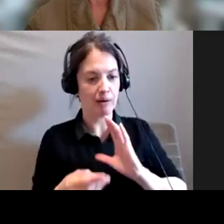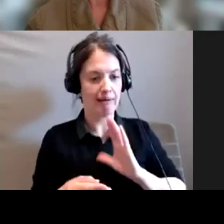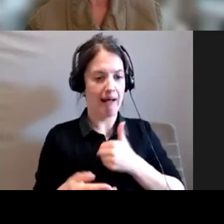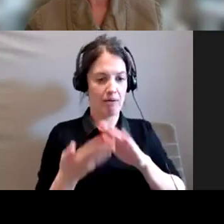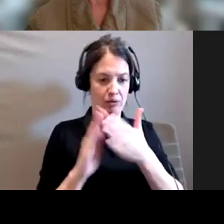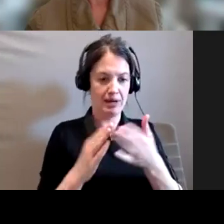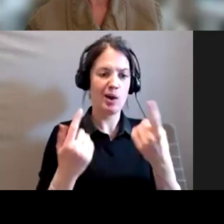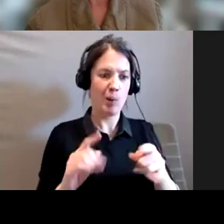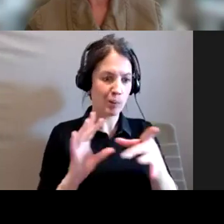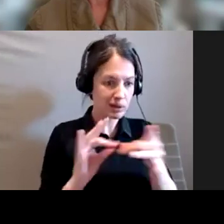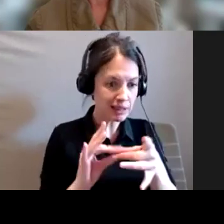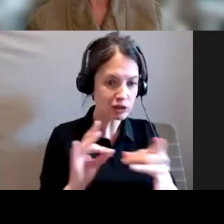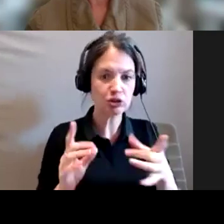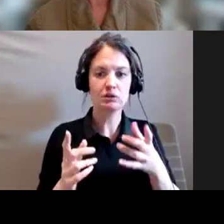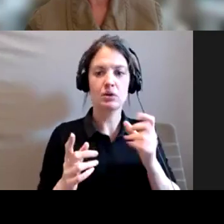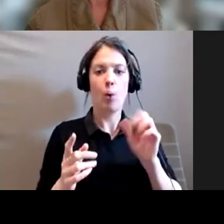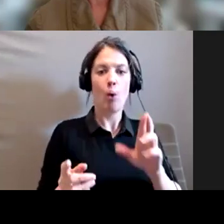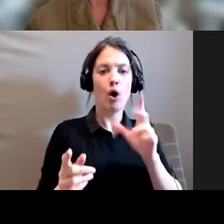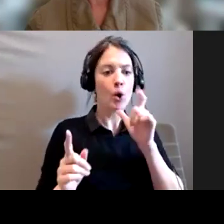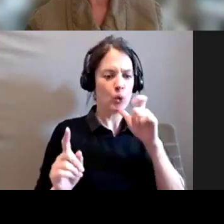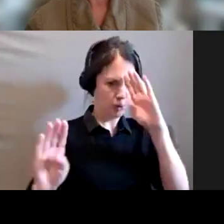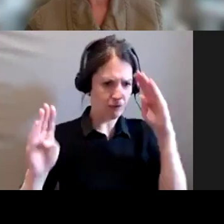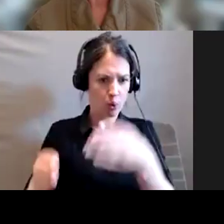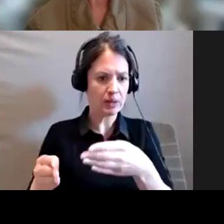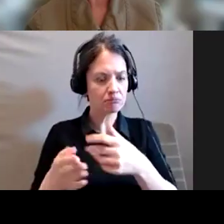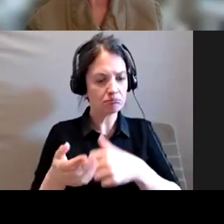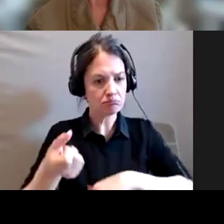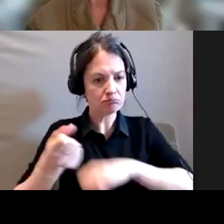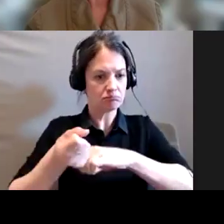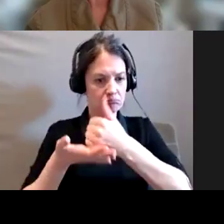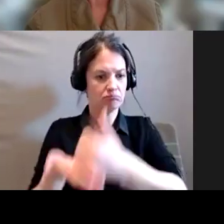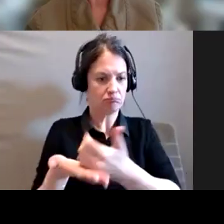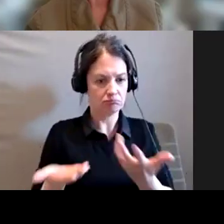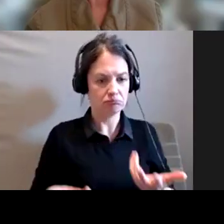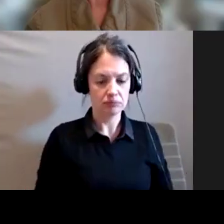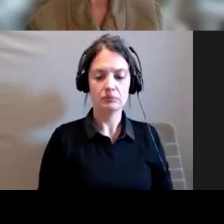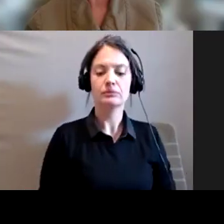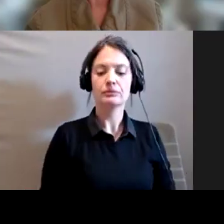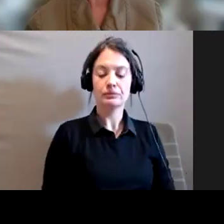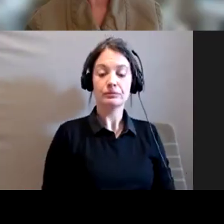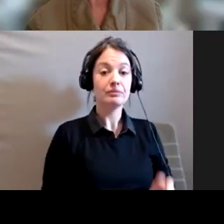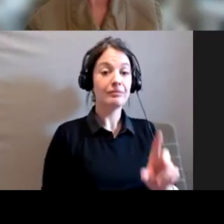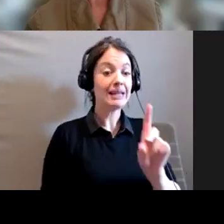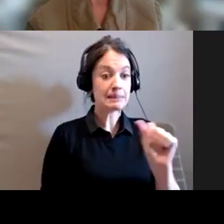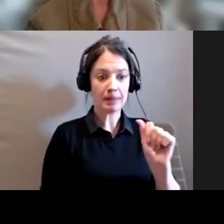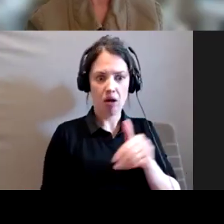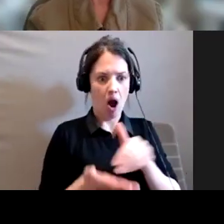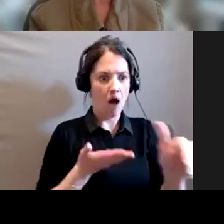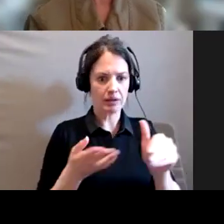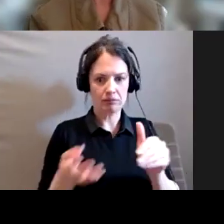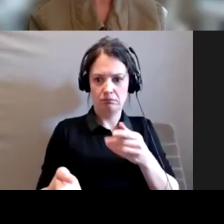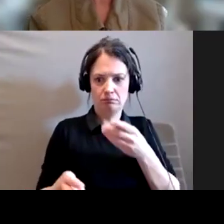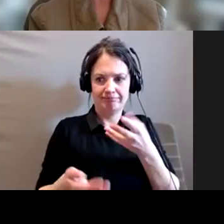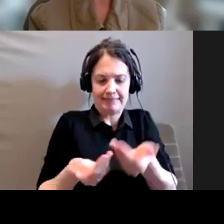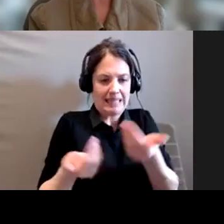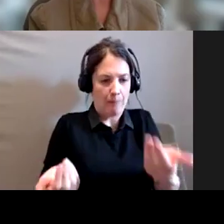about attention to who needs supports and services. Disability is often treated separately from